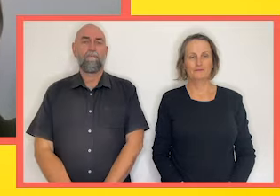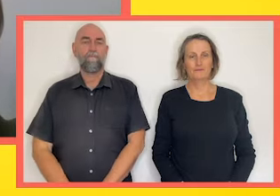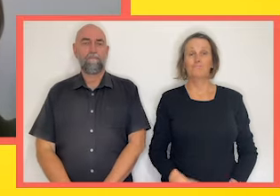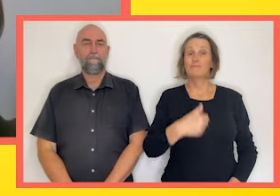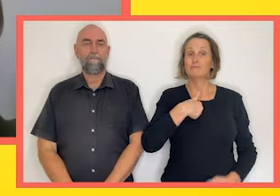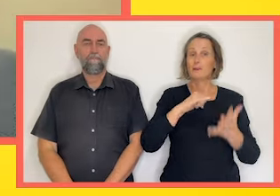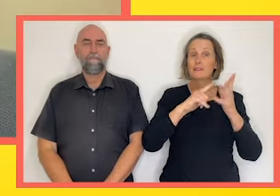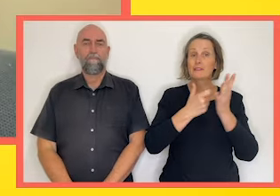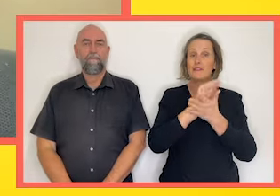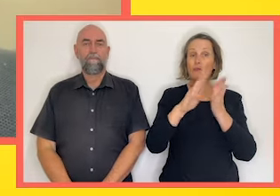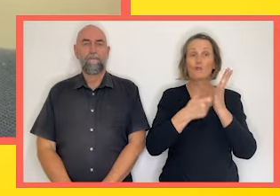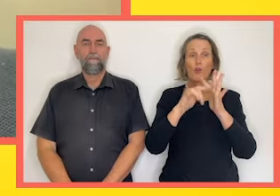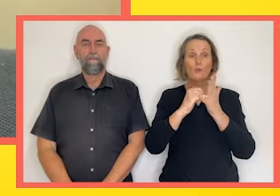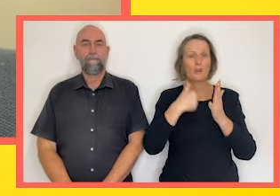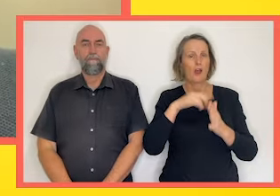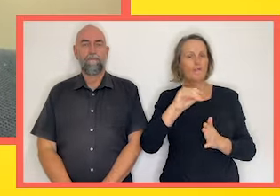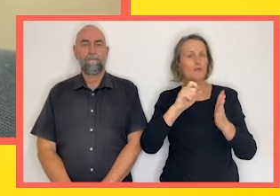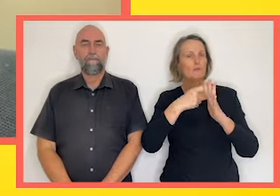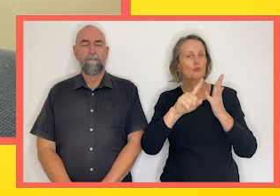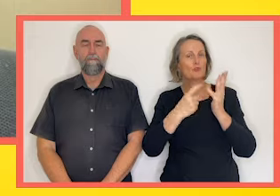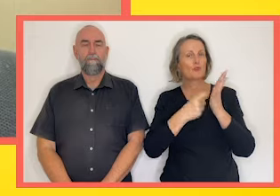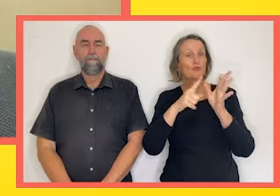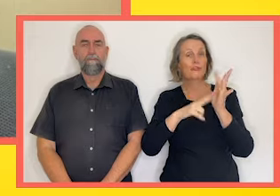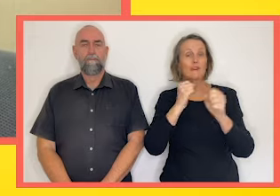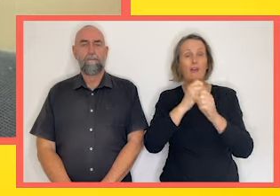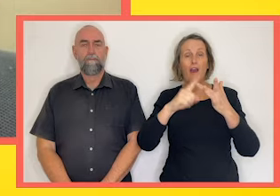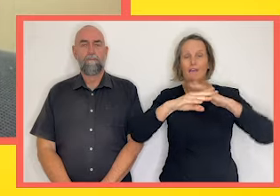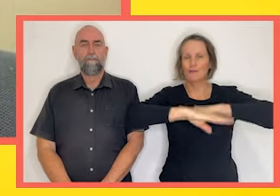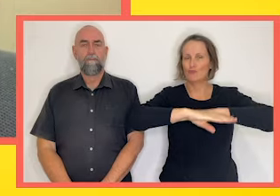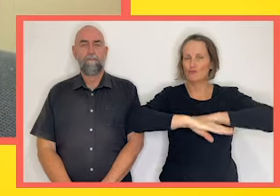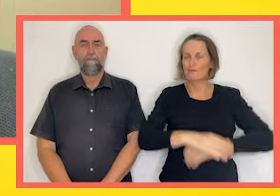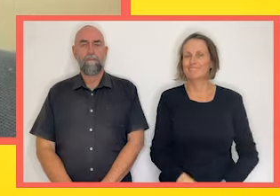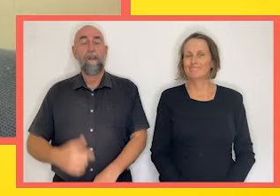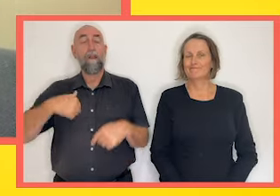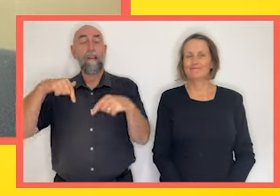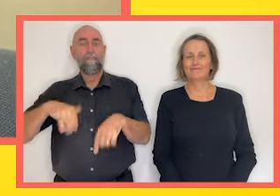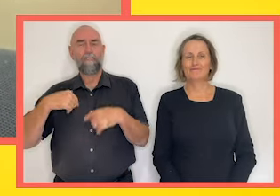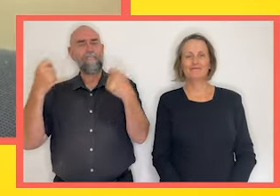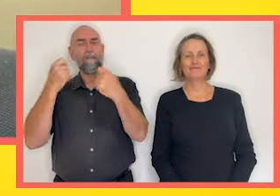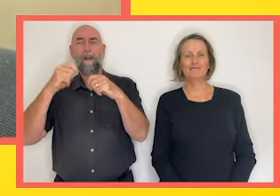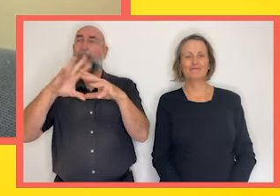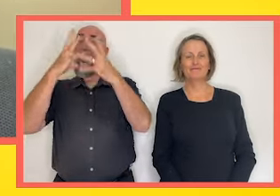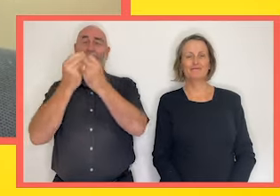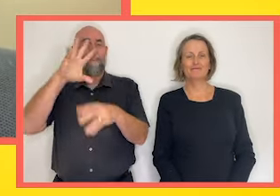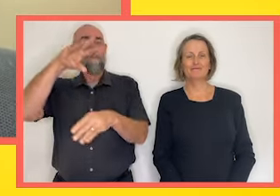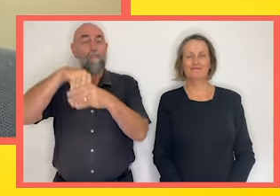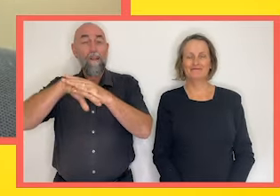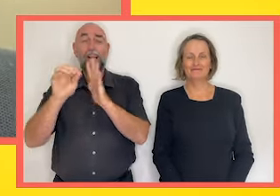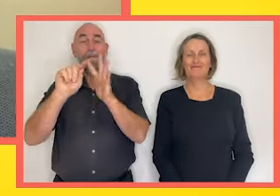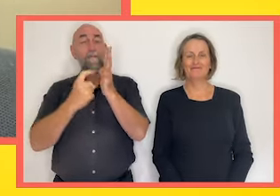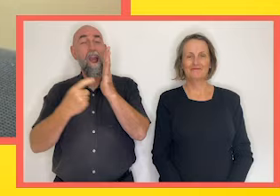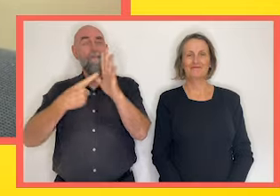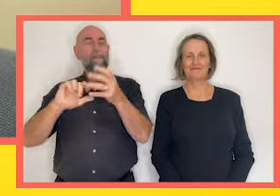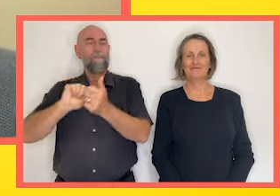country. This is You Little Ripper, the place that we celebrate all things parasport. And it has been a massive